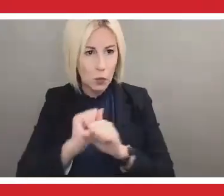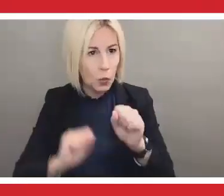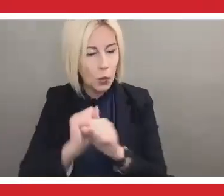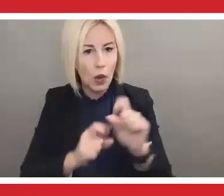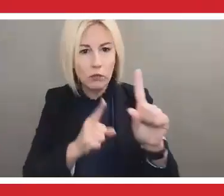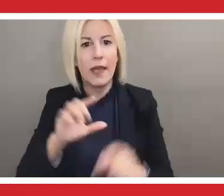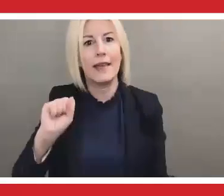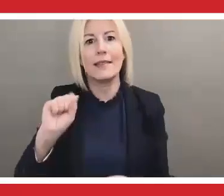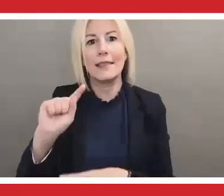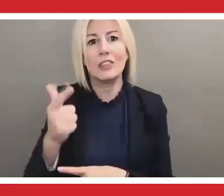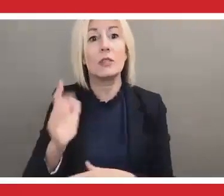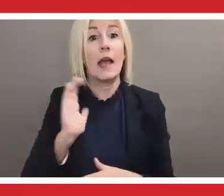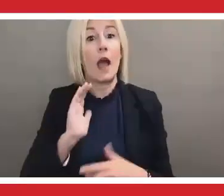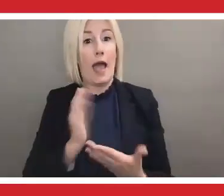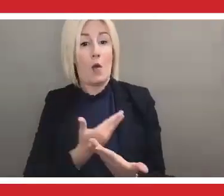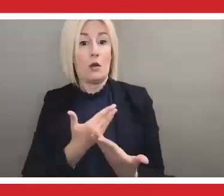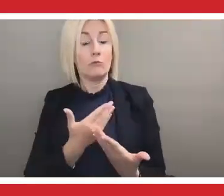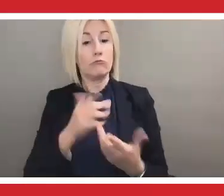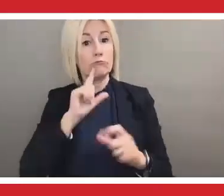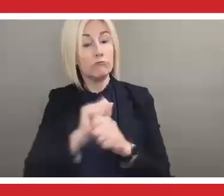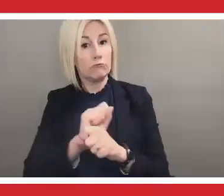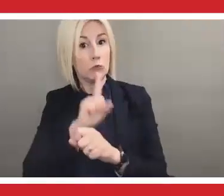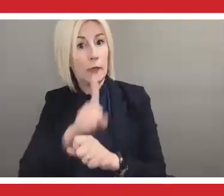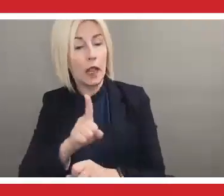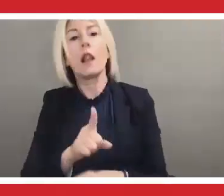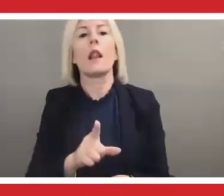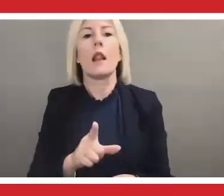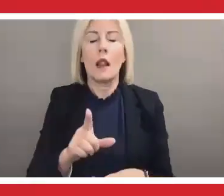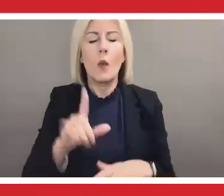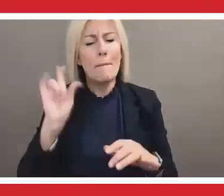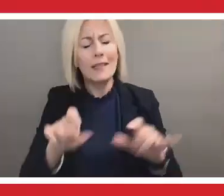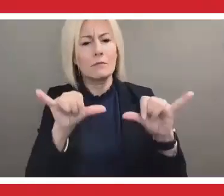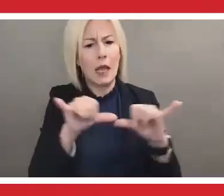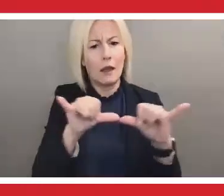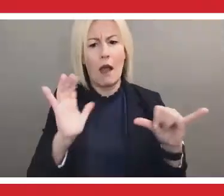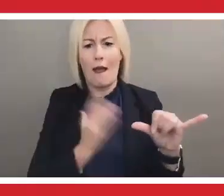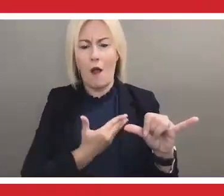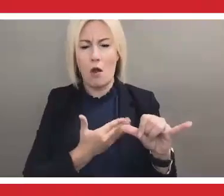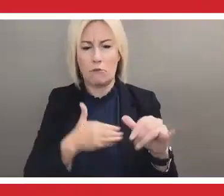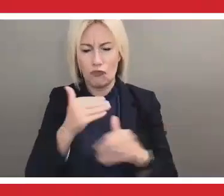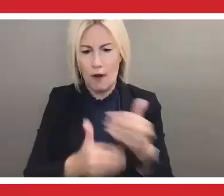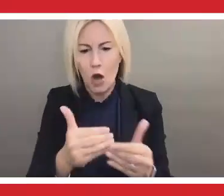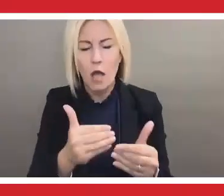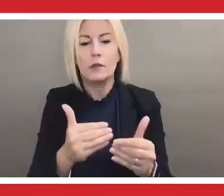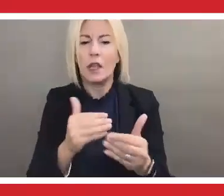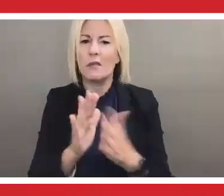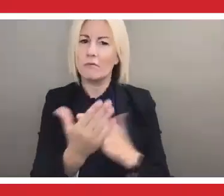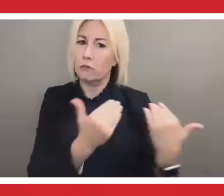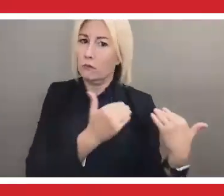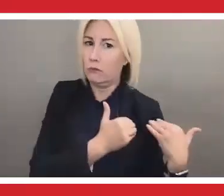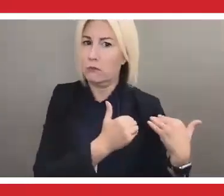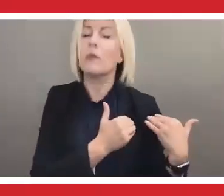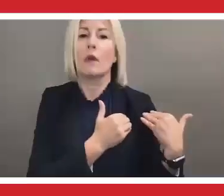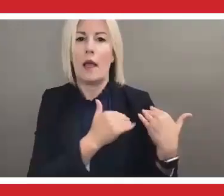our reality, it is important to measure our progress and hold ourselves accountable, and this includes all matters